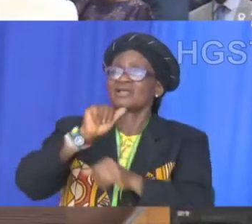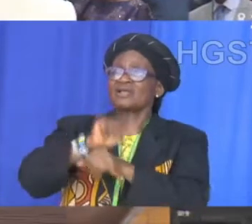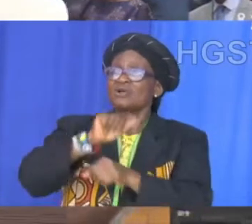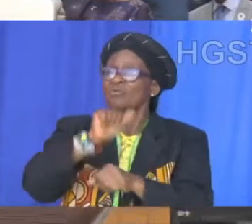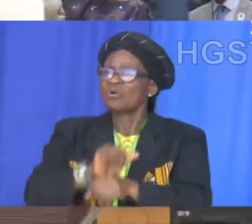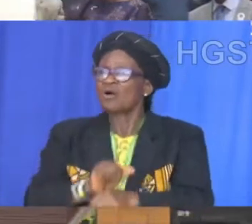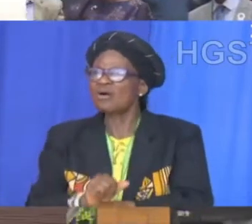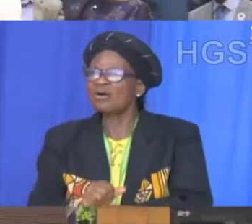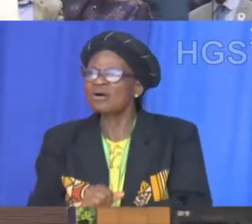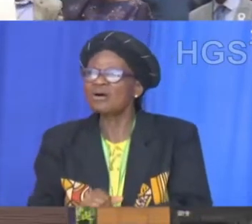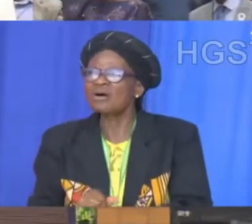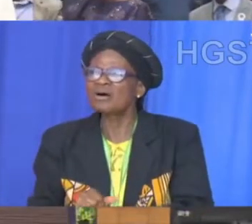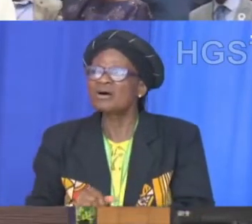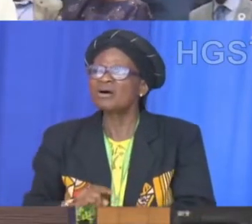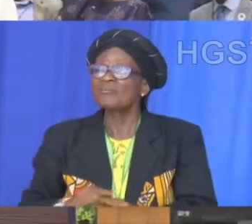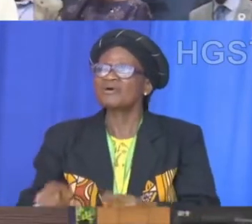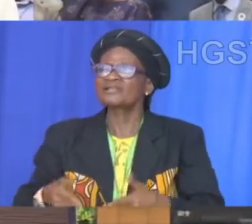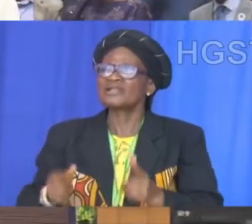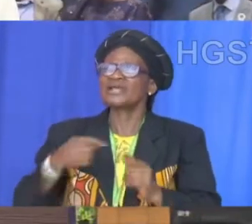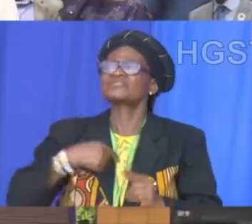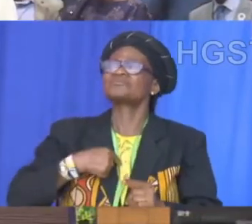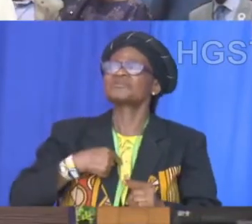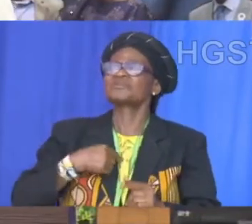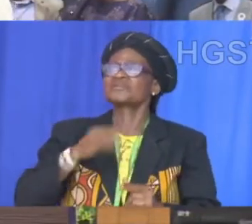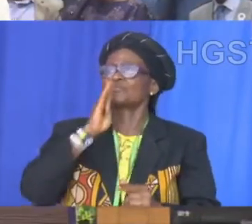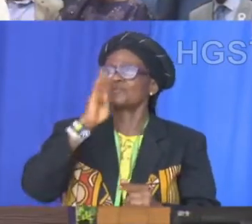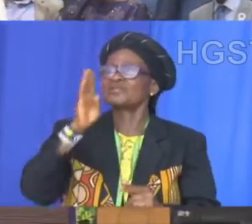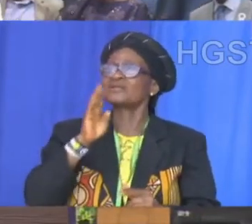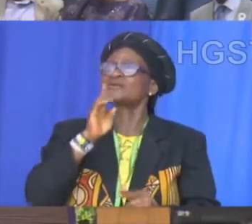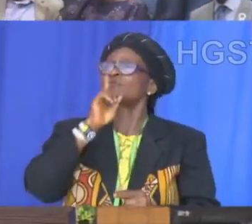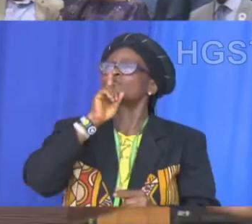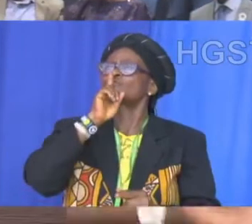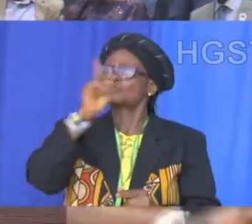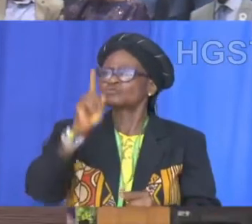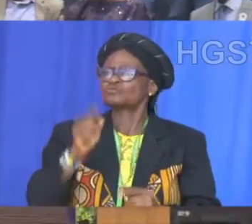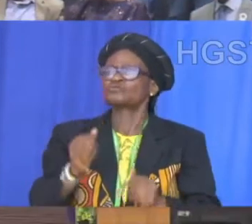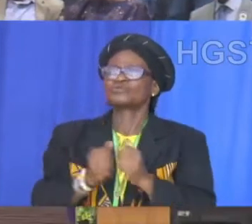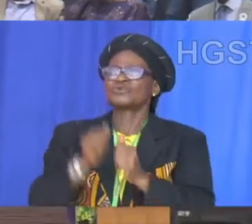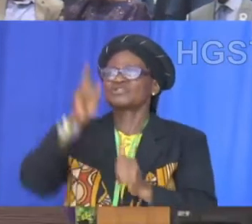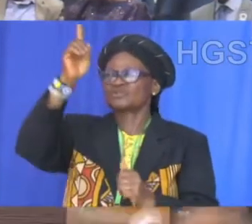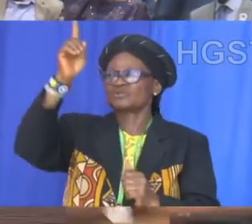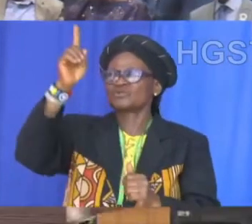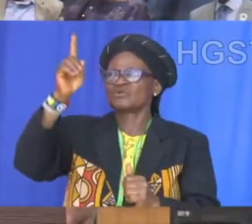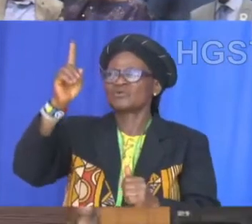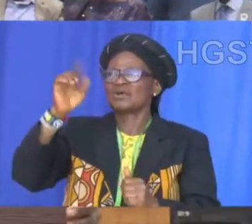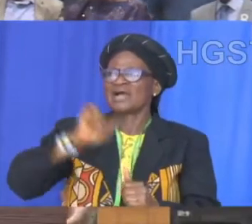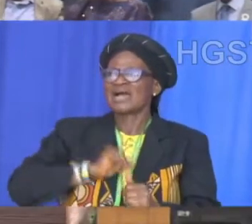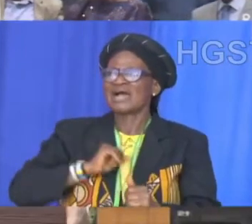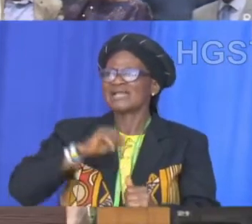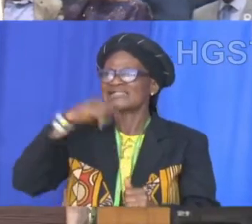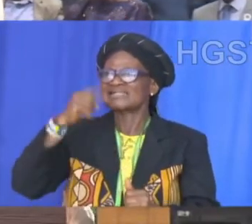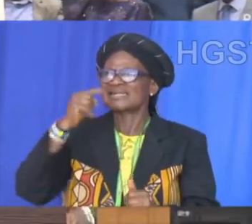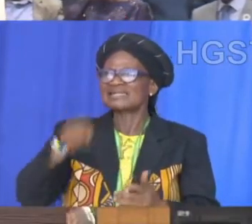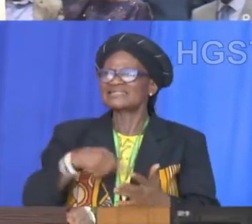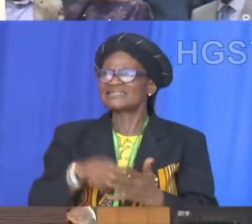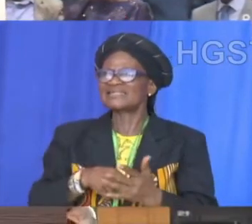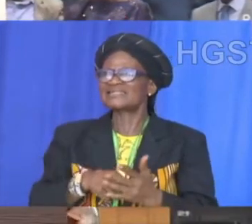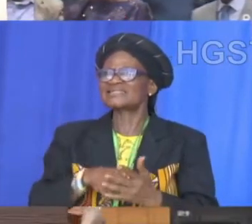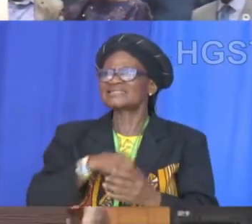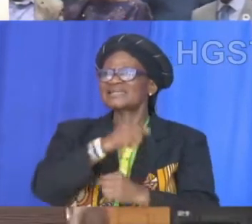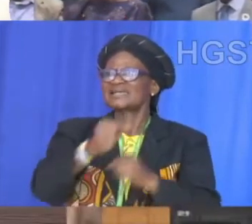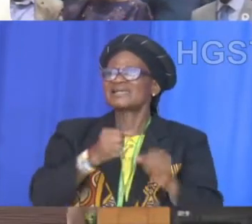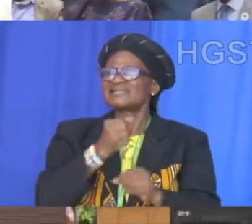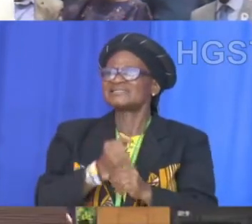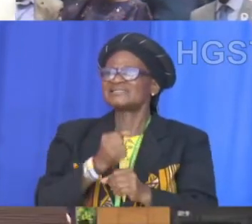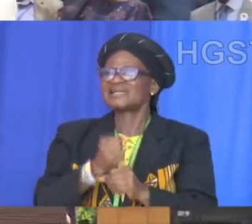let me be sincere with you. I say in this year that is ending, I'm